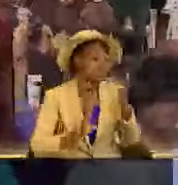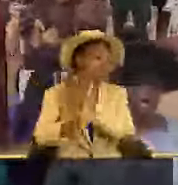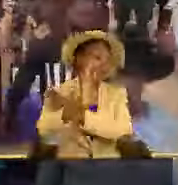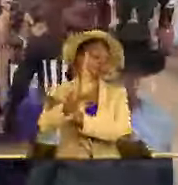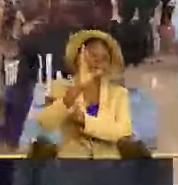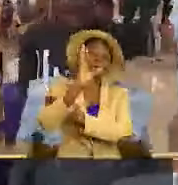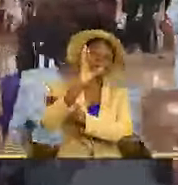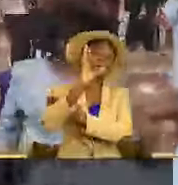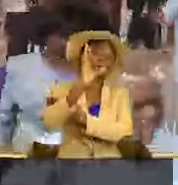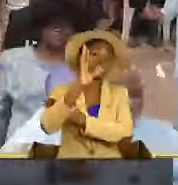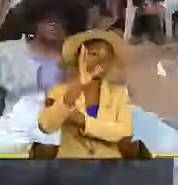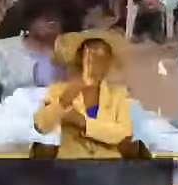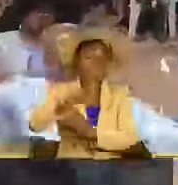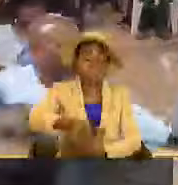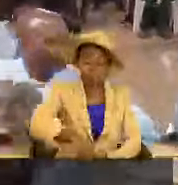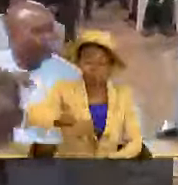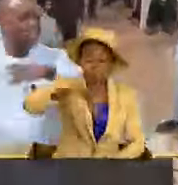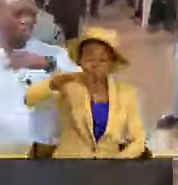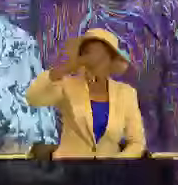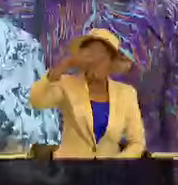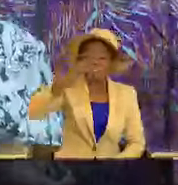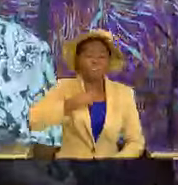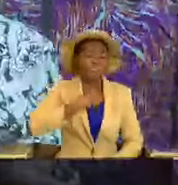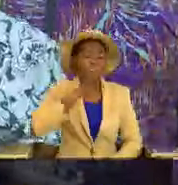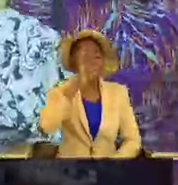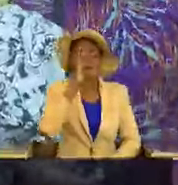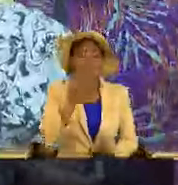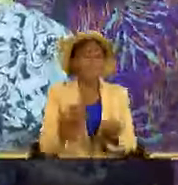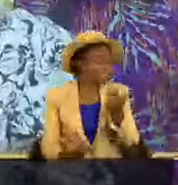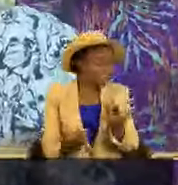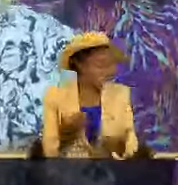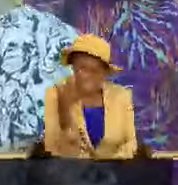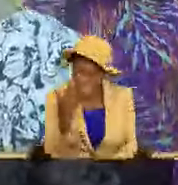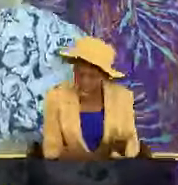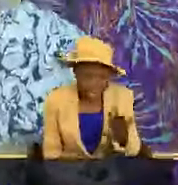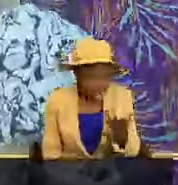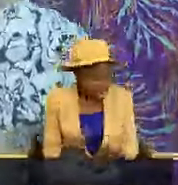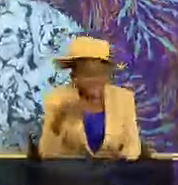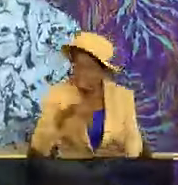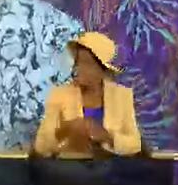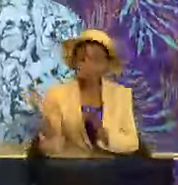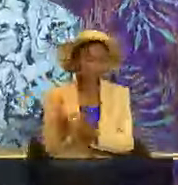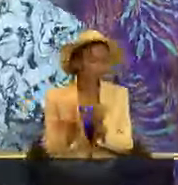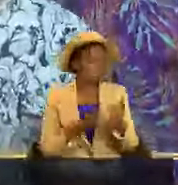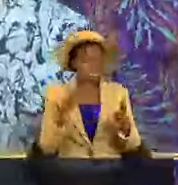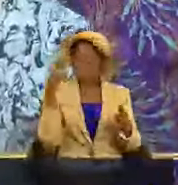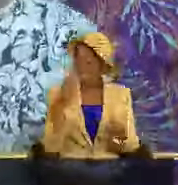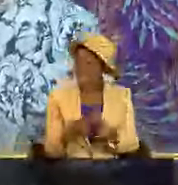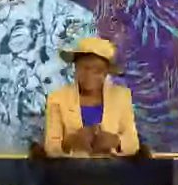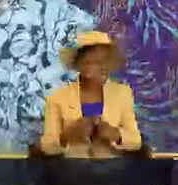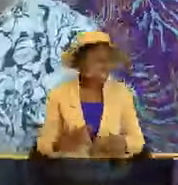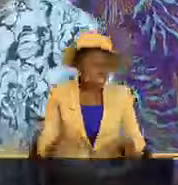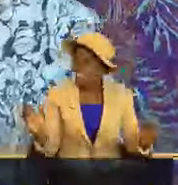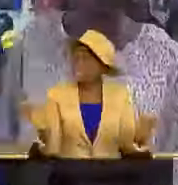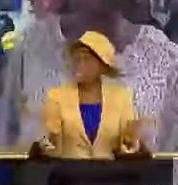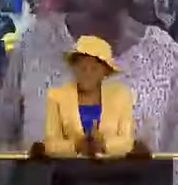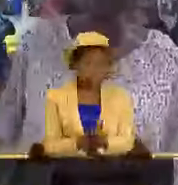Lord locate me by fire in the name of